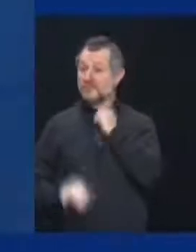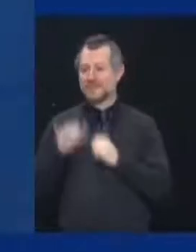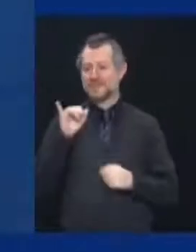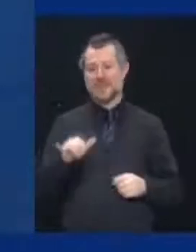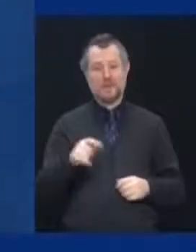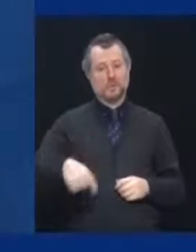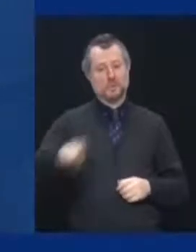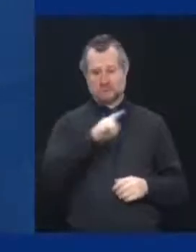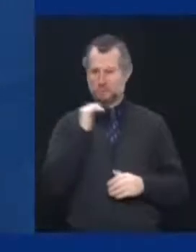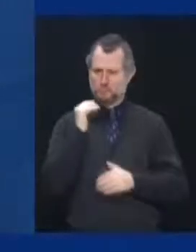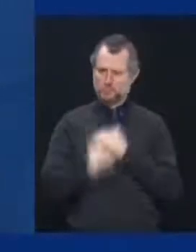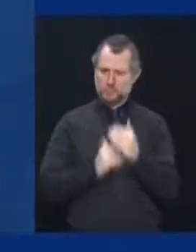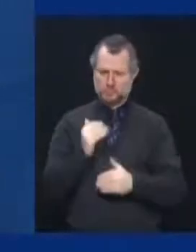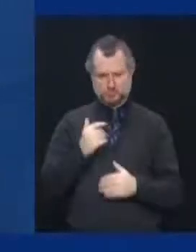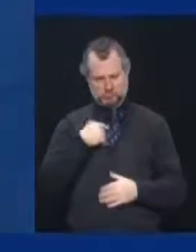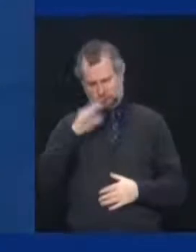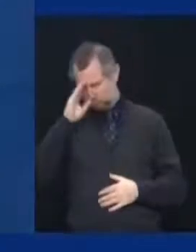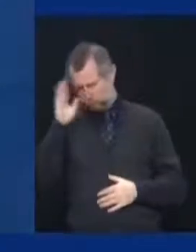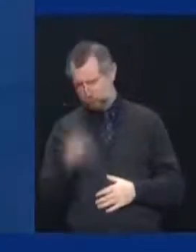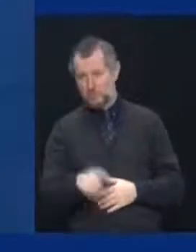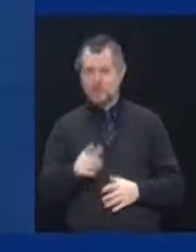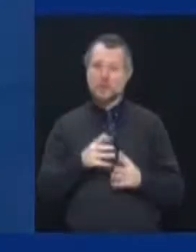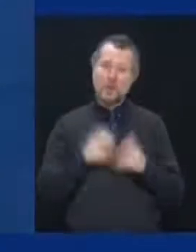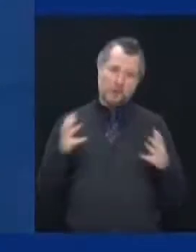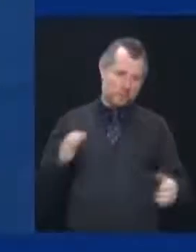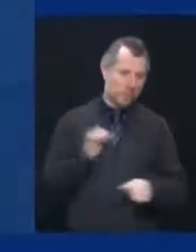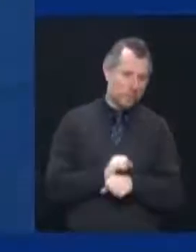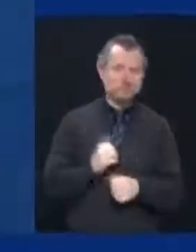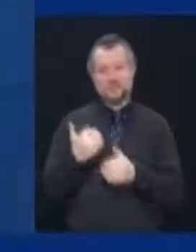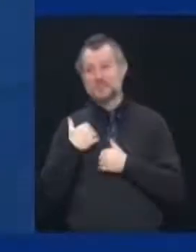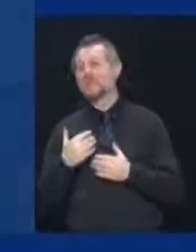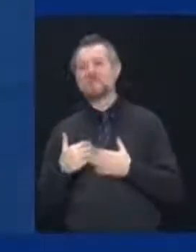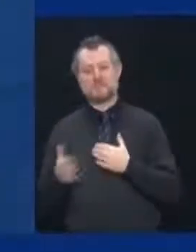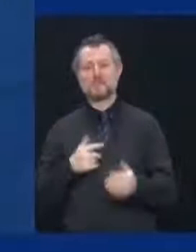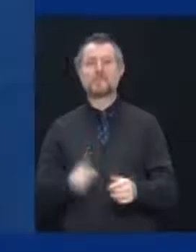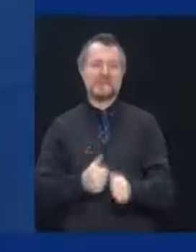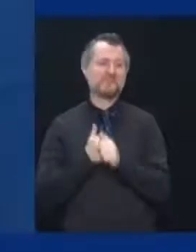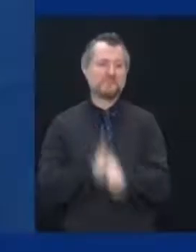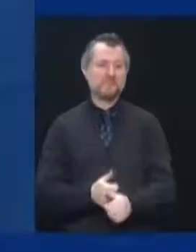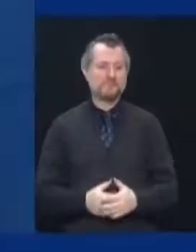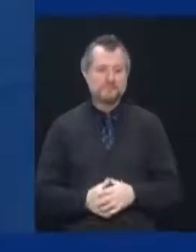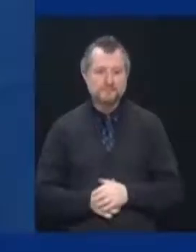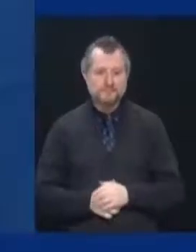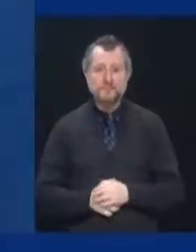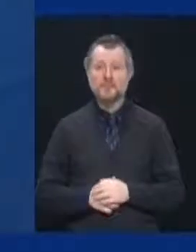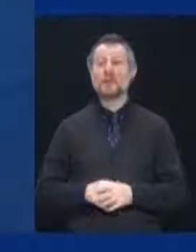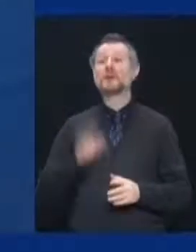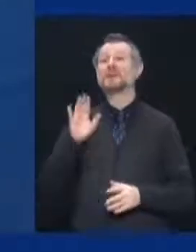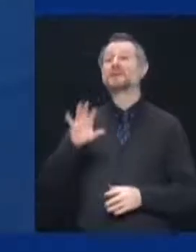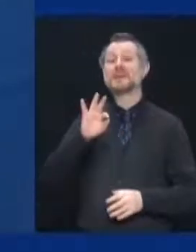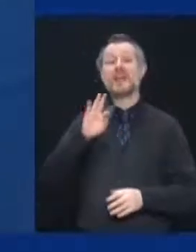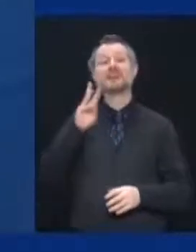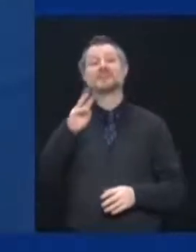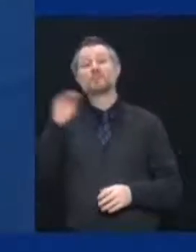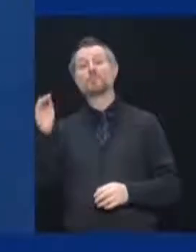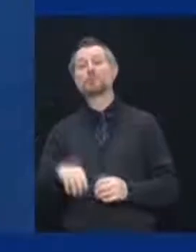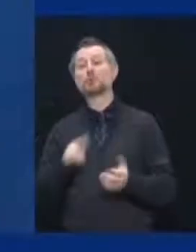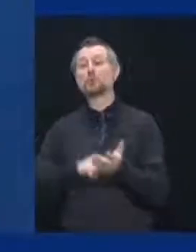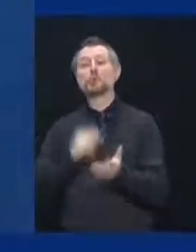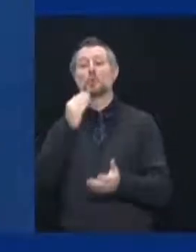which is tedious, but which is also a priority. This is great news. 96% of nursing